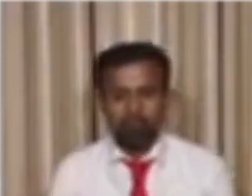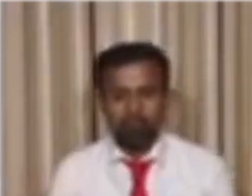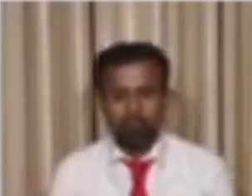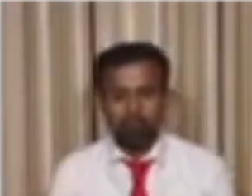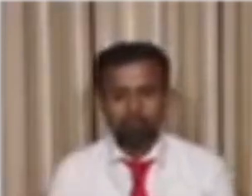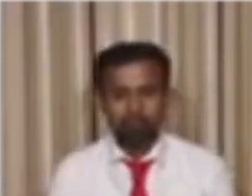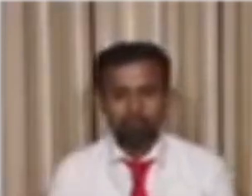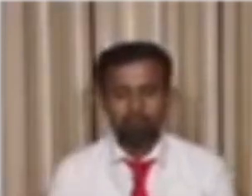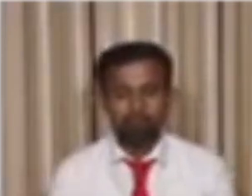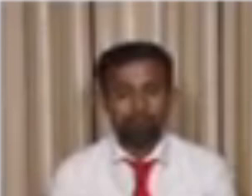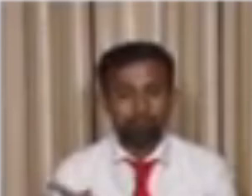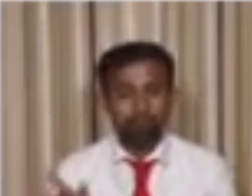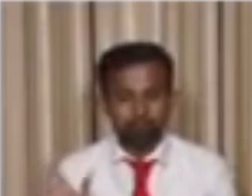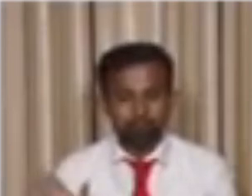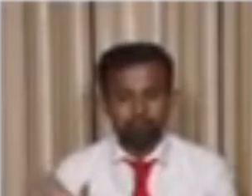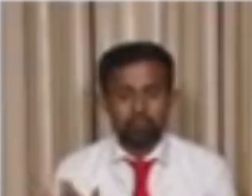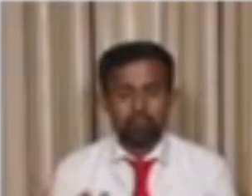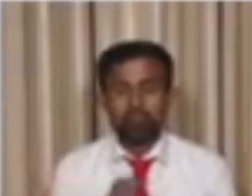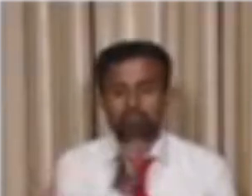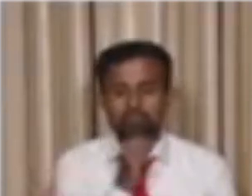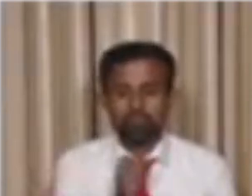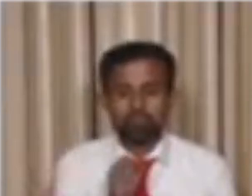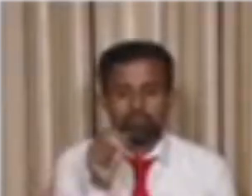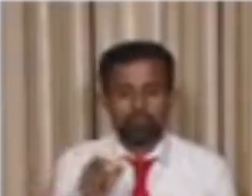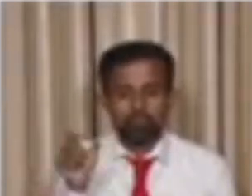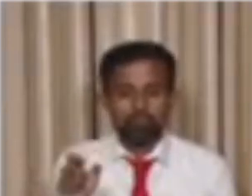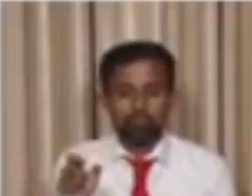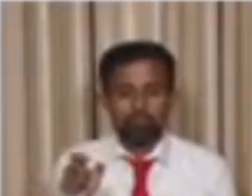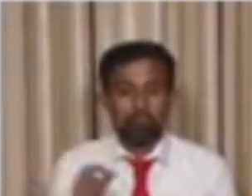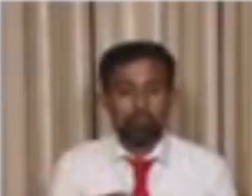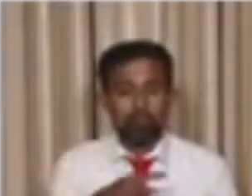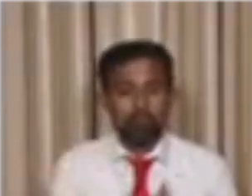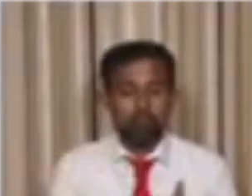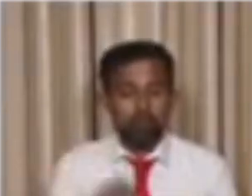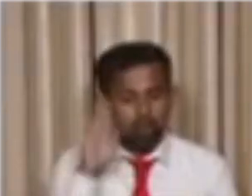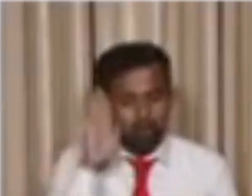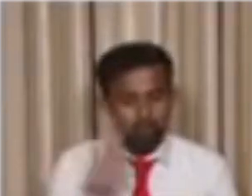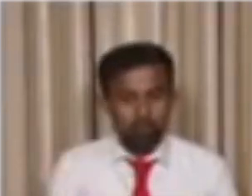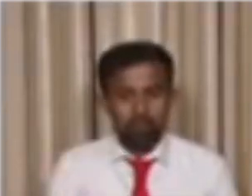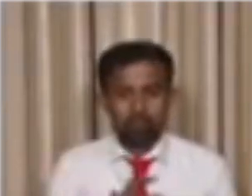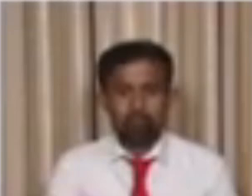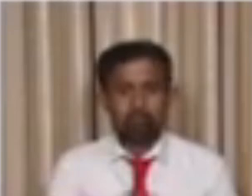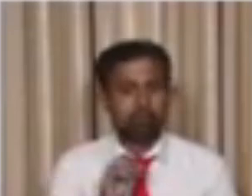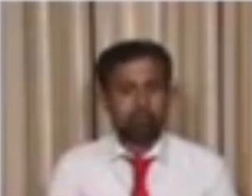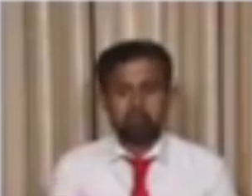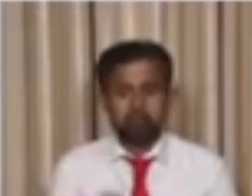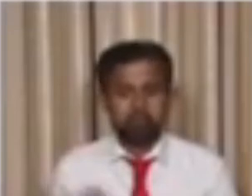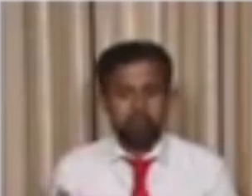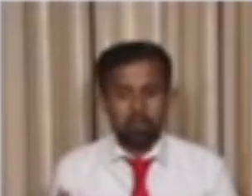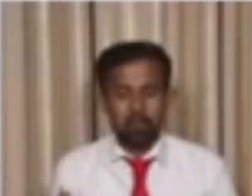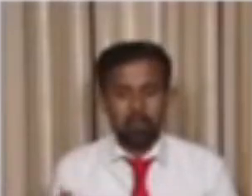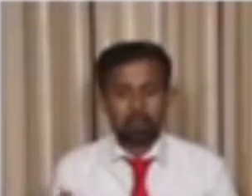Now, sir, quite categorically, we would like to put on record that the Ceylon Citizenship Act number 18